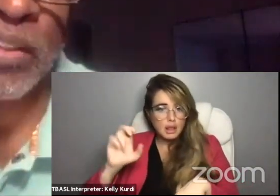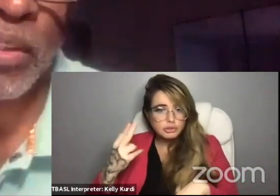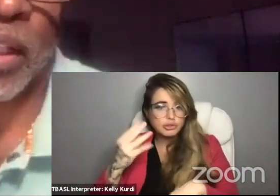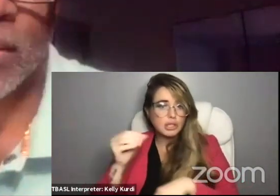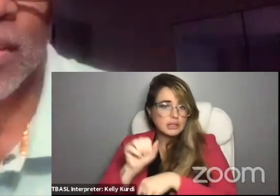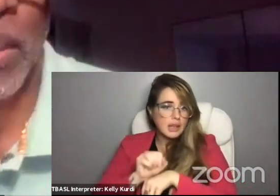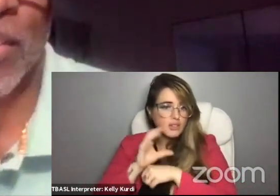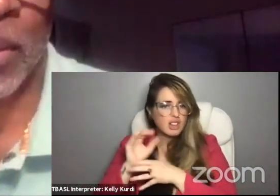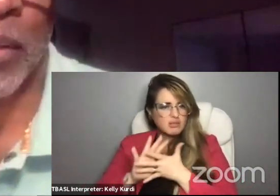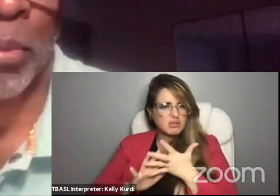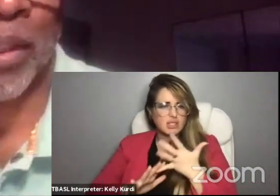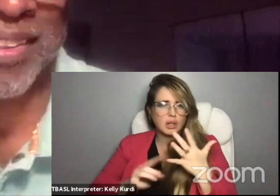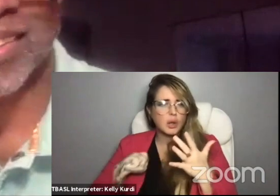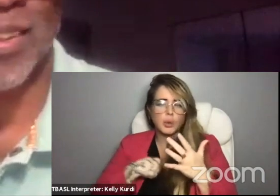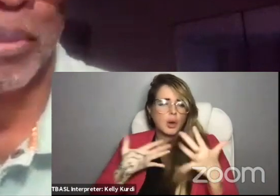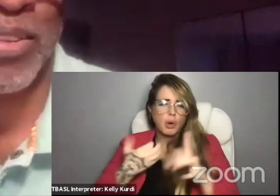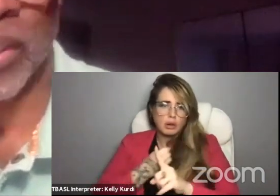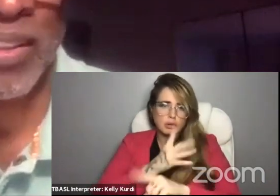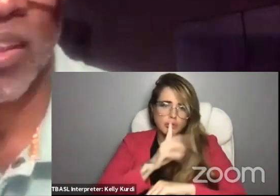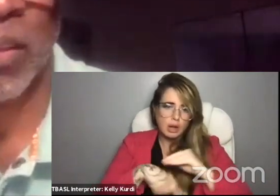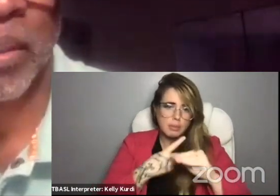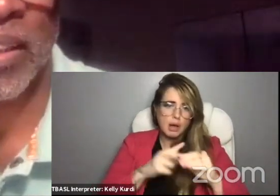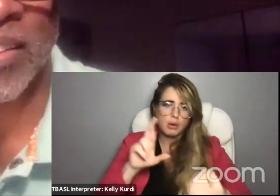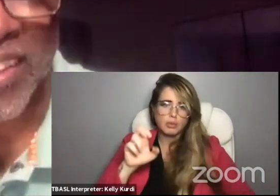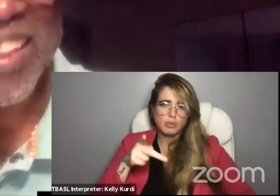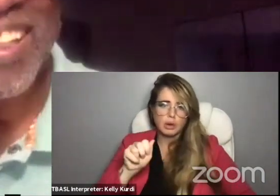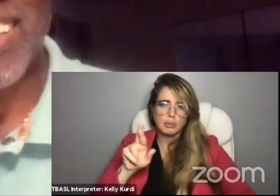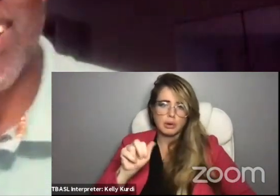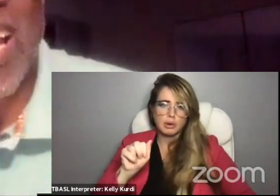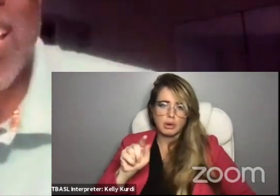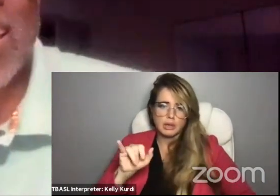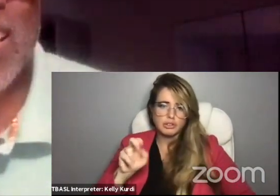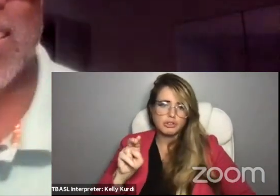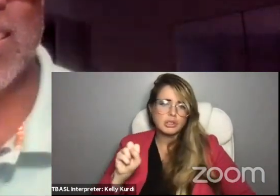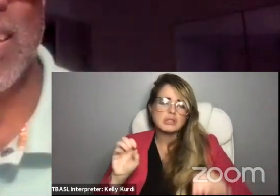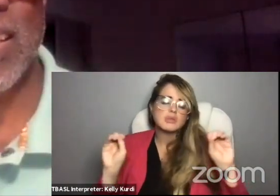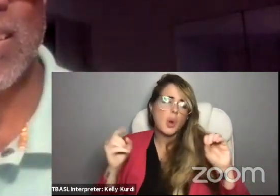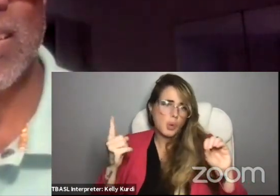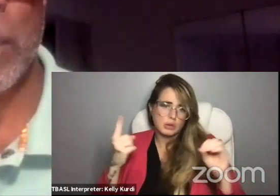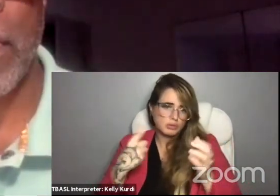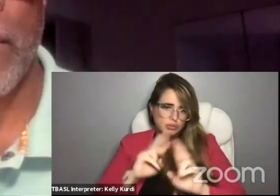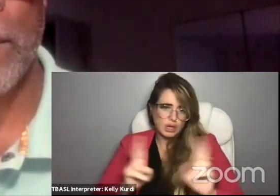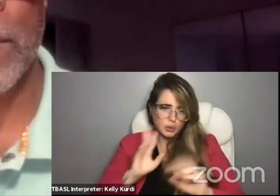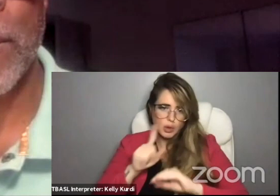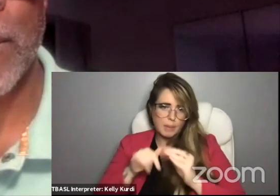we can't do that because then we have to talk about reparations and nobody's ready to talk about that. So, you know,